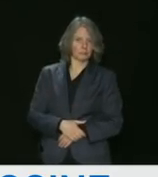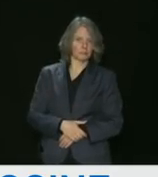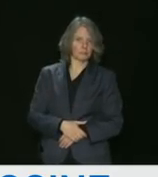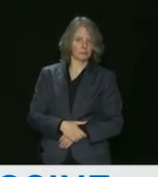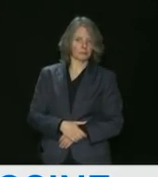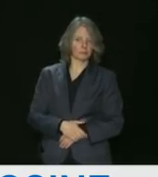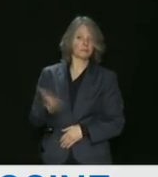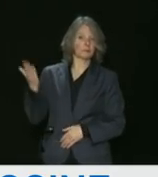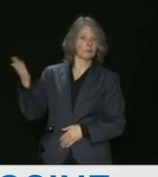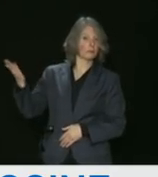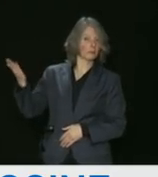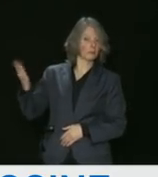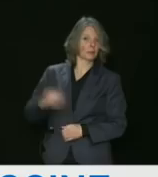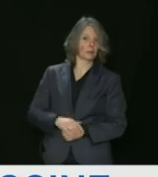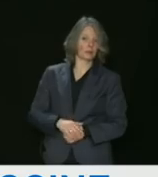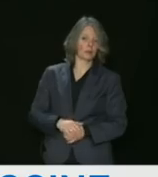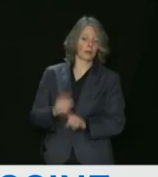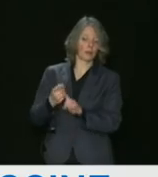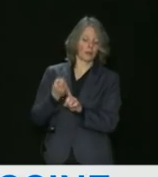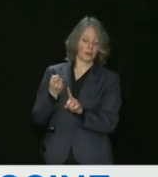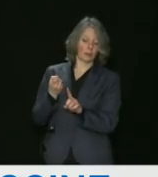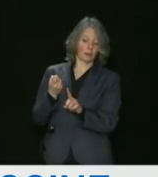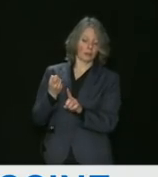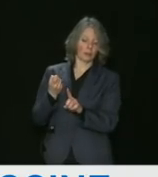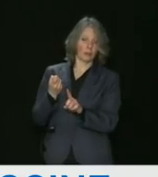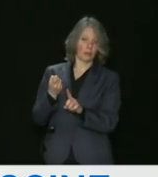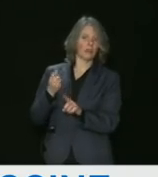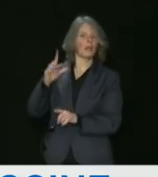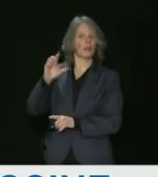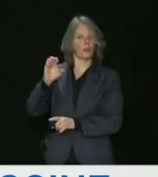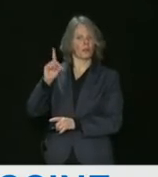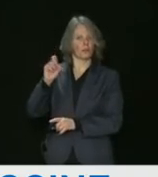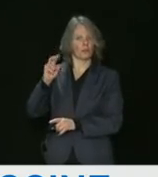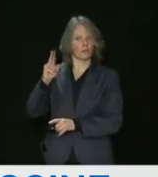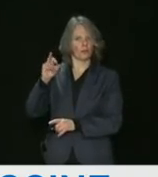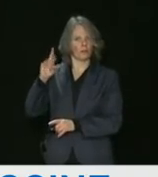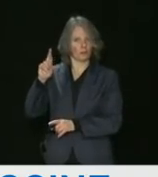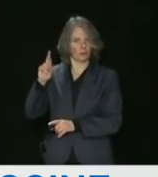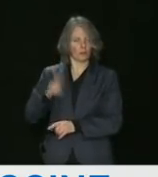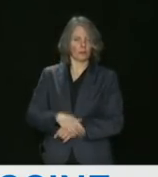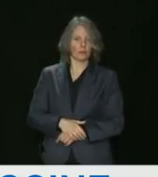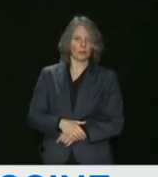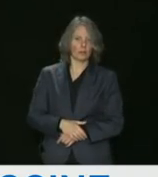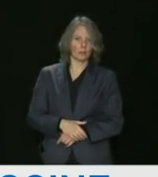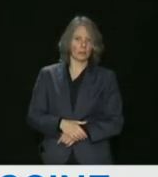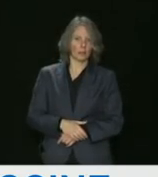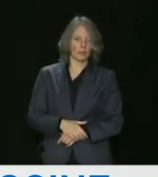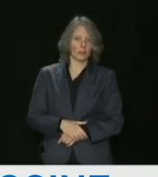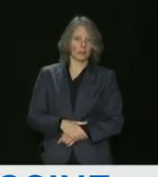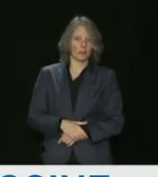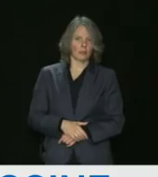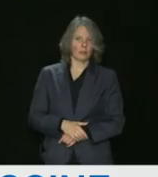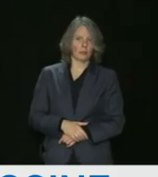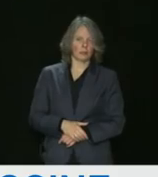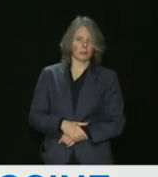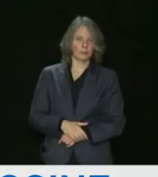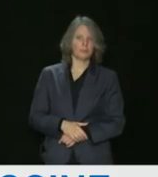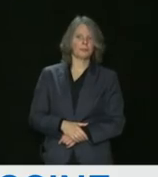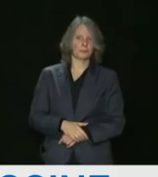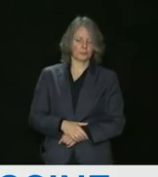question. Our first question, la première question, Marie-Vestel Le Devoir. Marie-Vestel Le Devoir, you have the